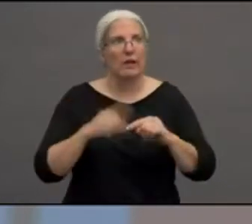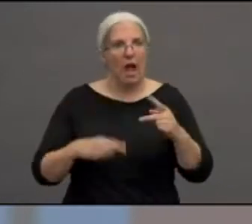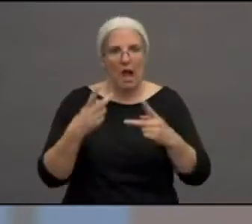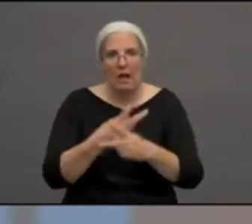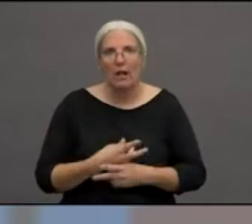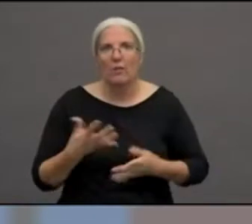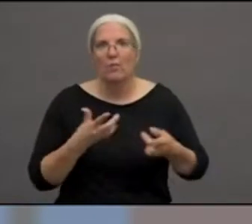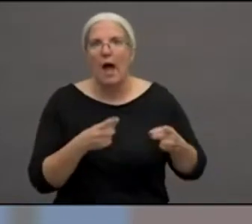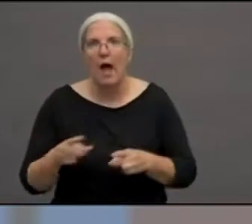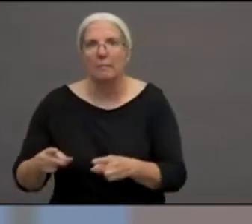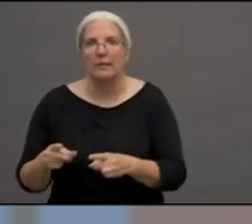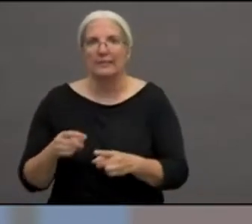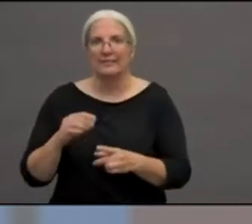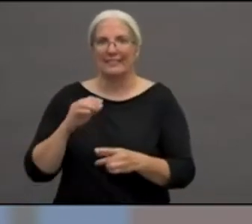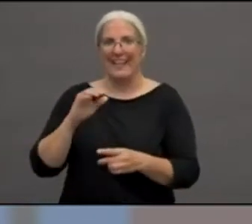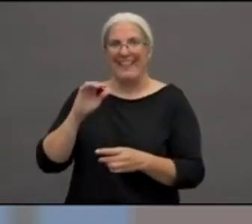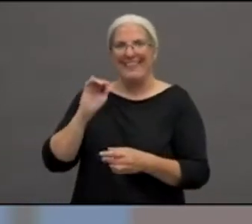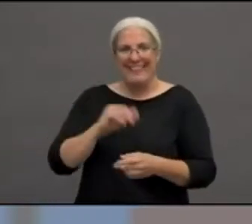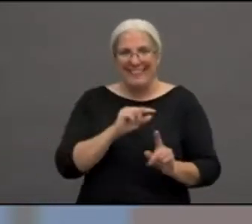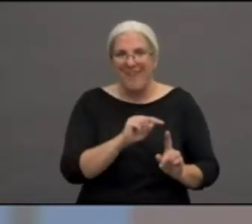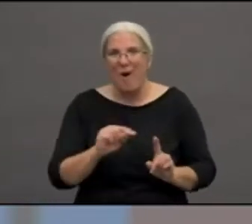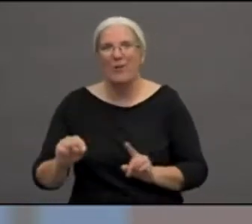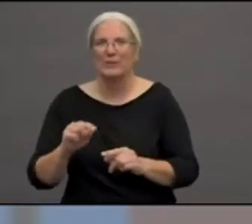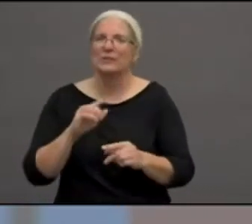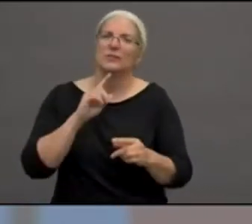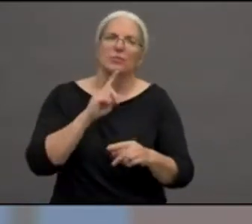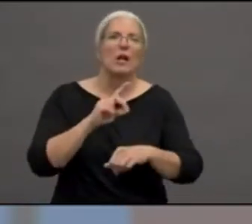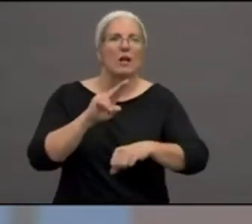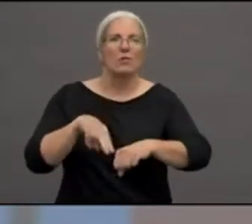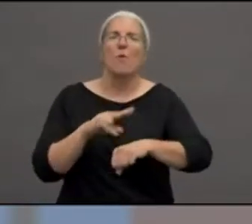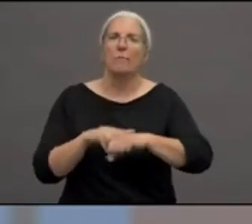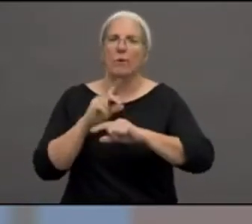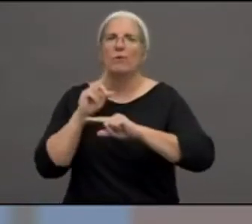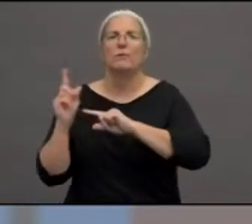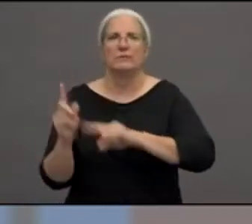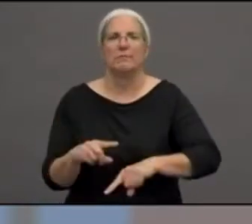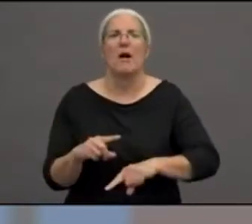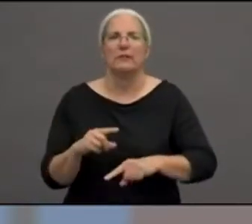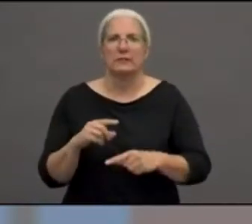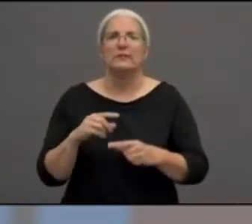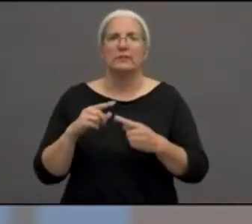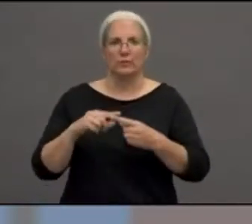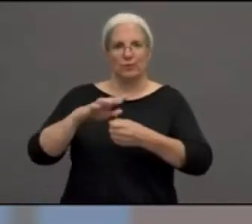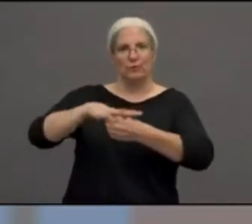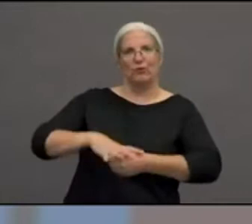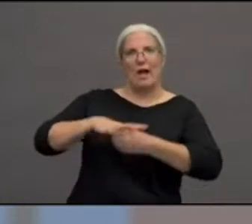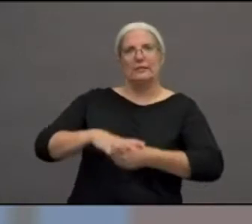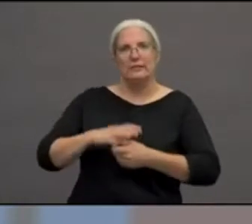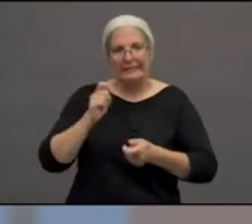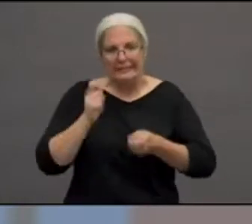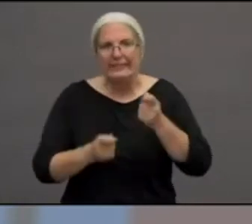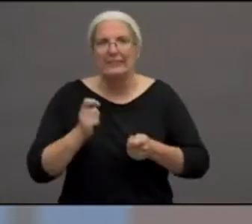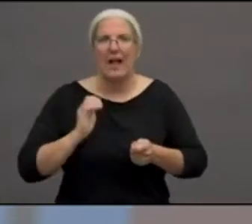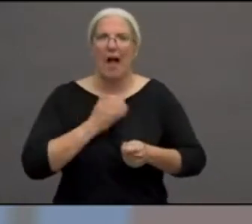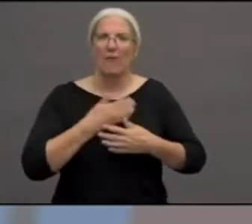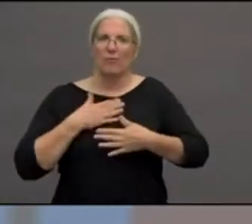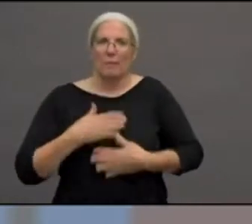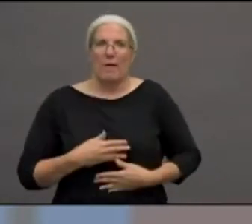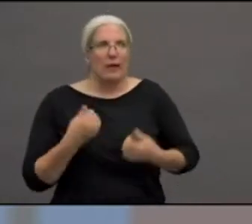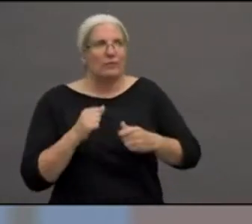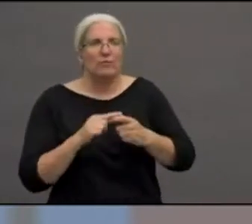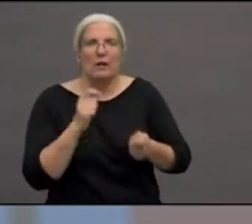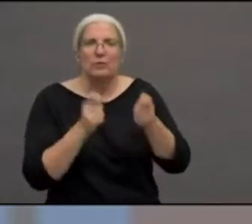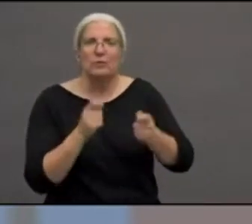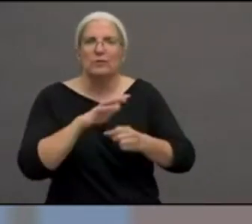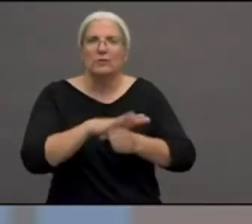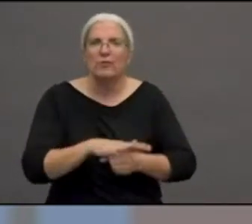feeling. And again, all of these stress mechanisms, they're normal and they're adaptive, but what we want to do is make sure that they're not